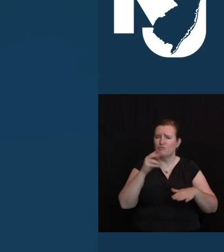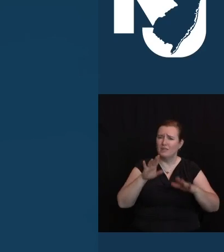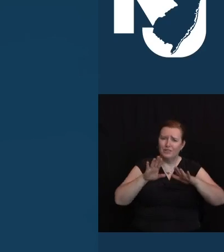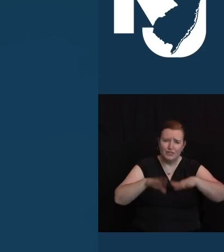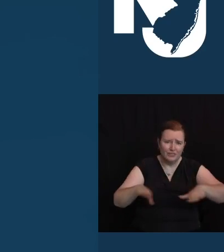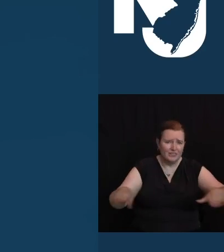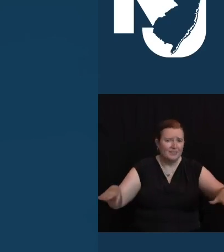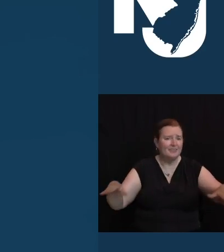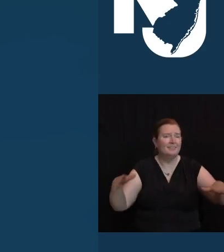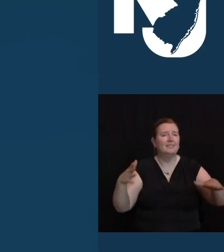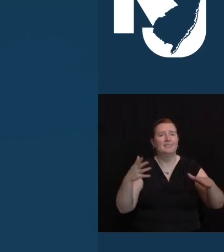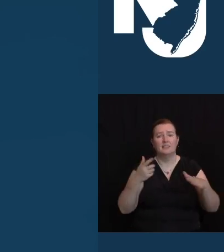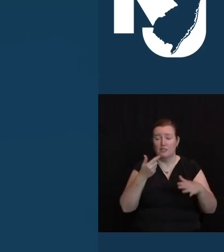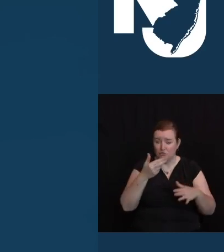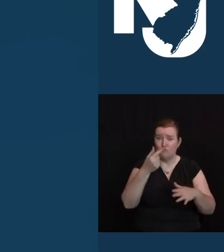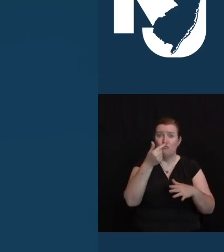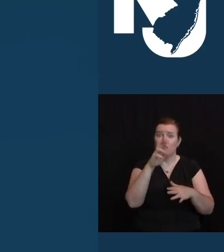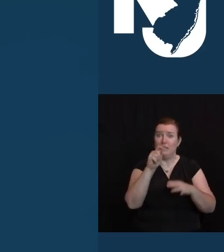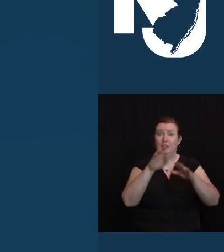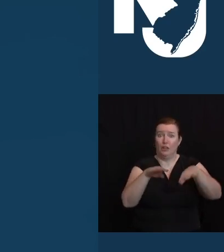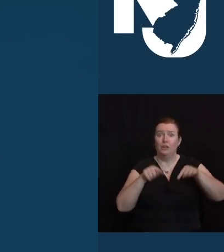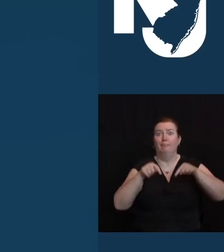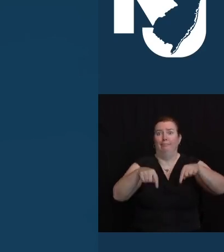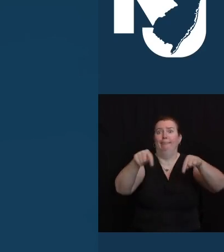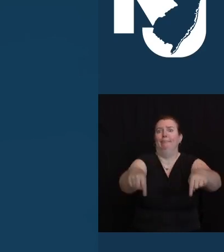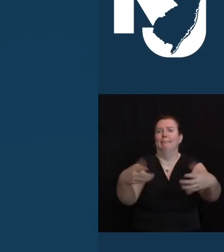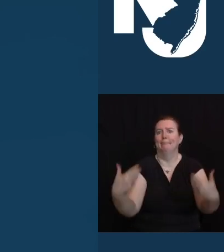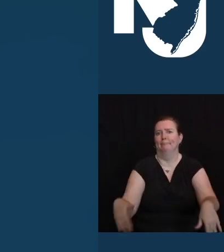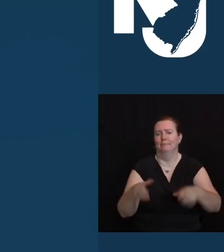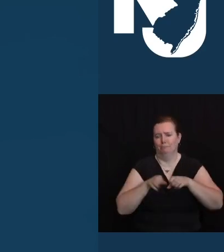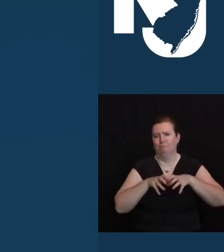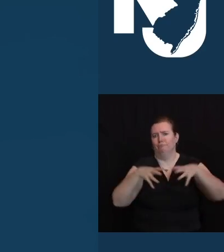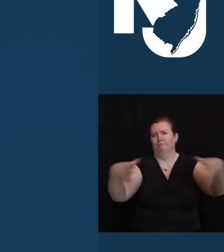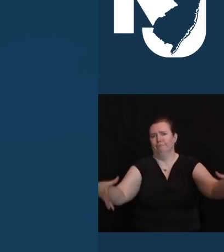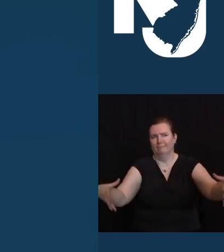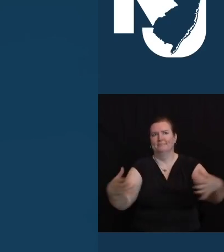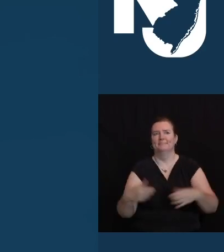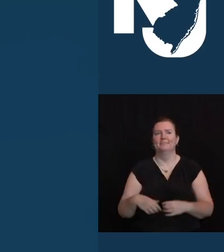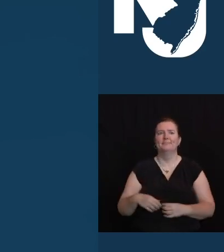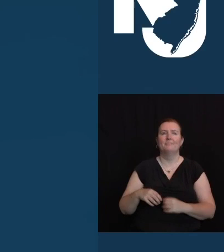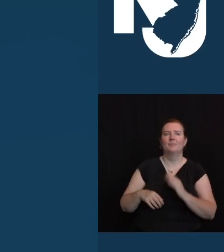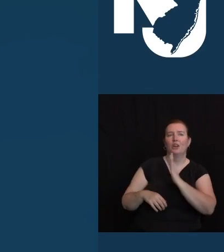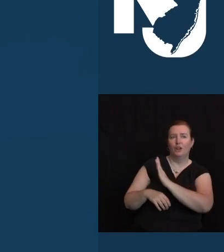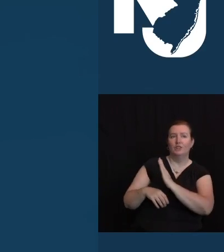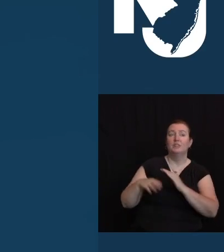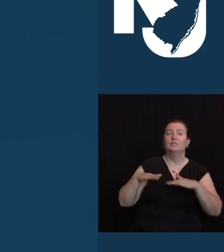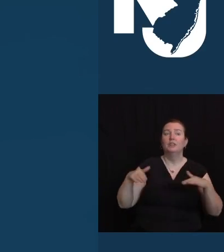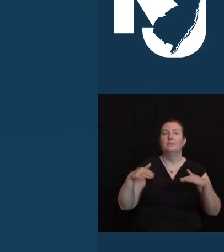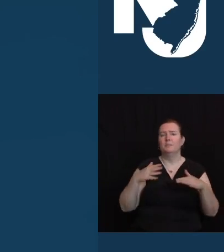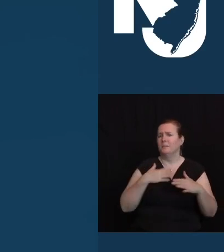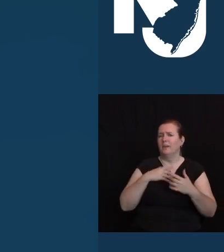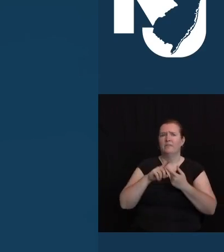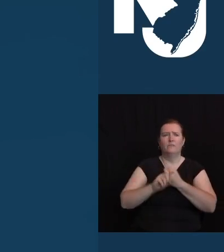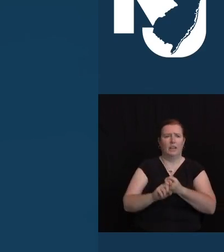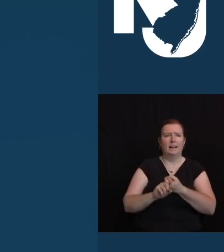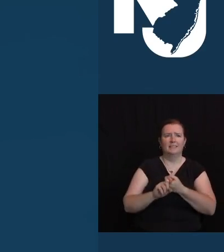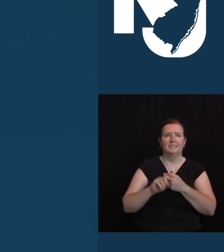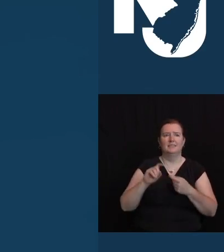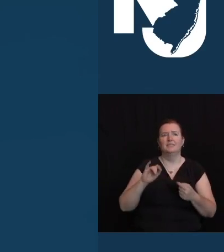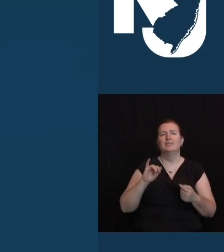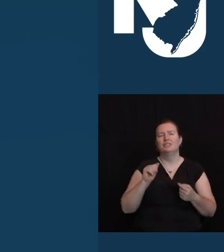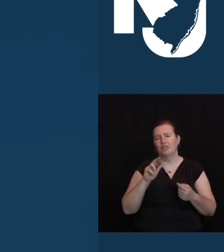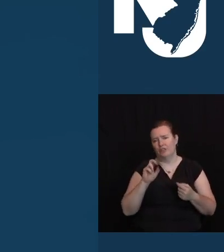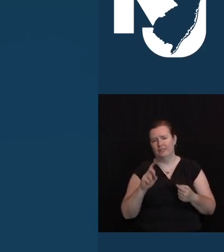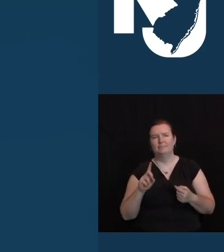one of her offspring is a very dear friend of Tammy's and mine, Charity. So I want to give Charity a shout-out in particular, and she leaves behind an entire